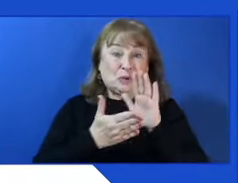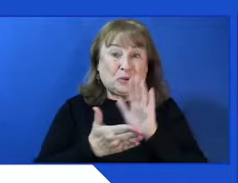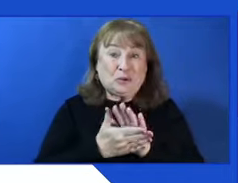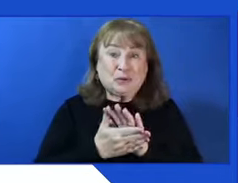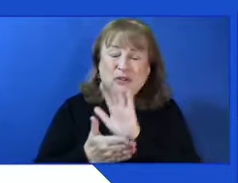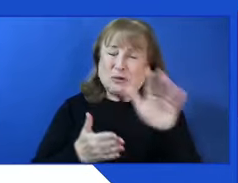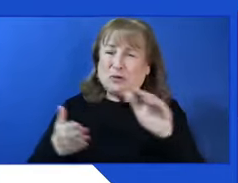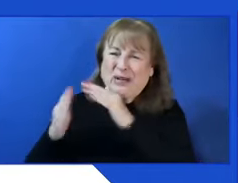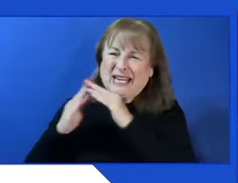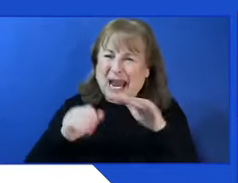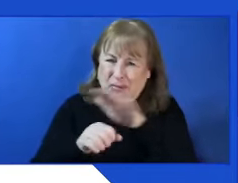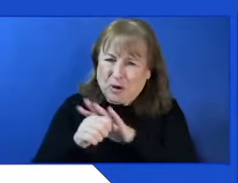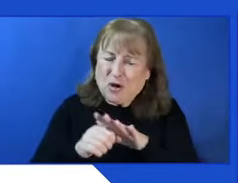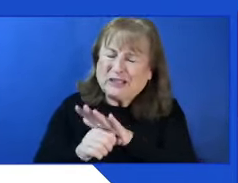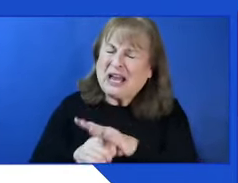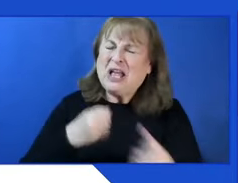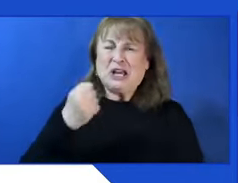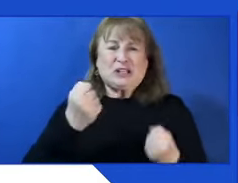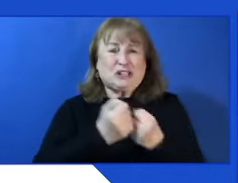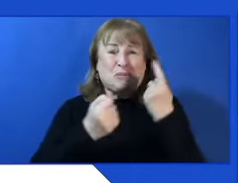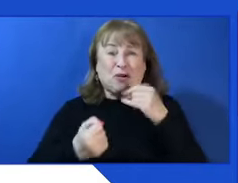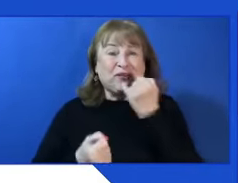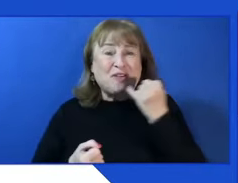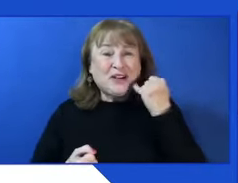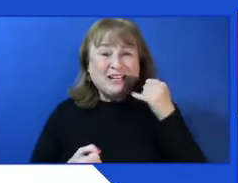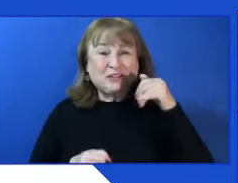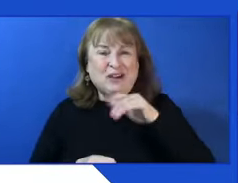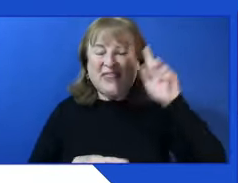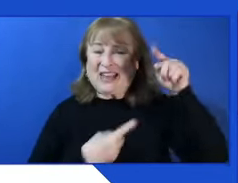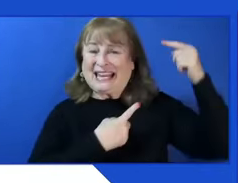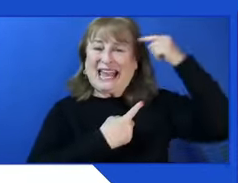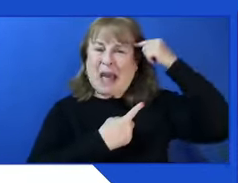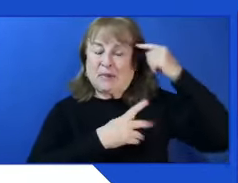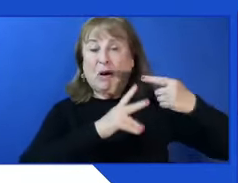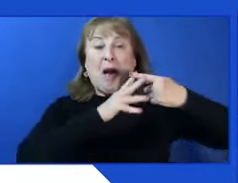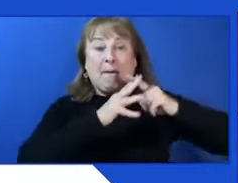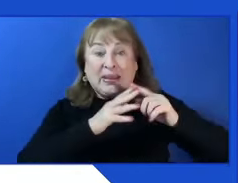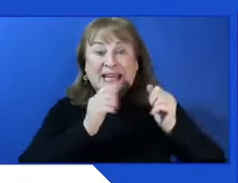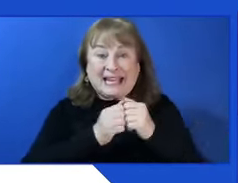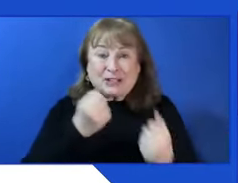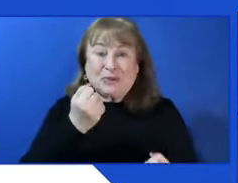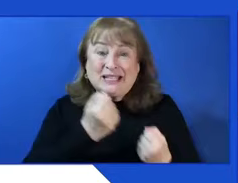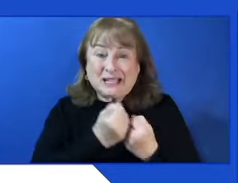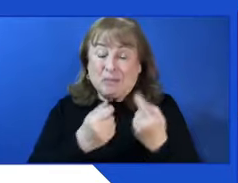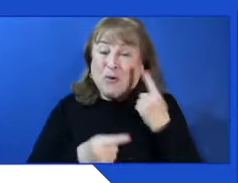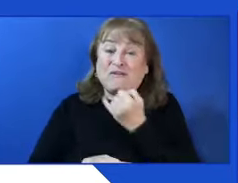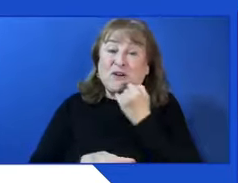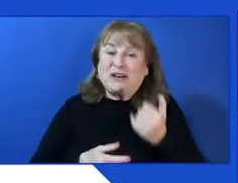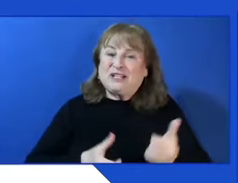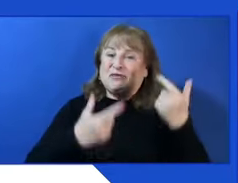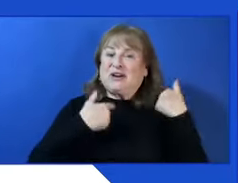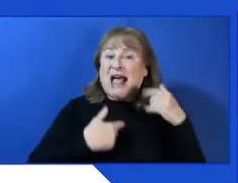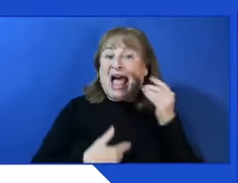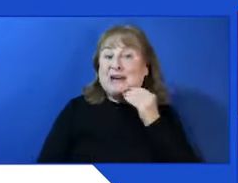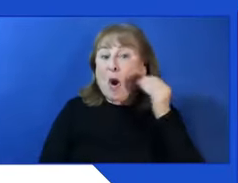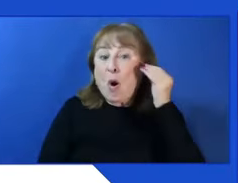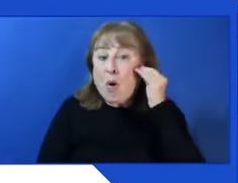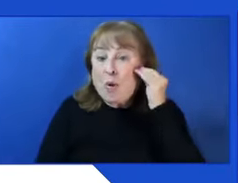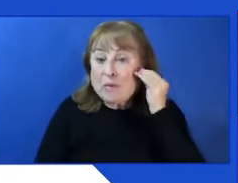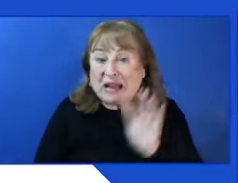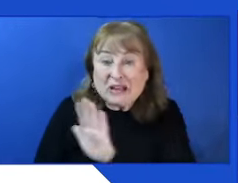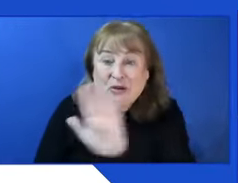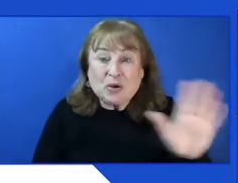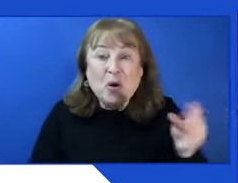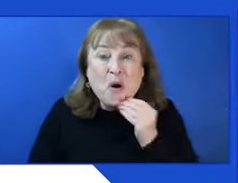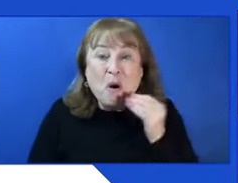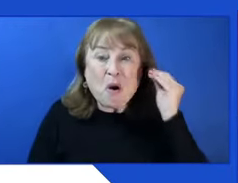your neighborhoods. Support for Israel in the capital begins with support for Israel back home. This will